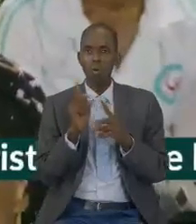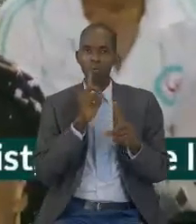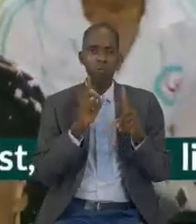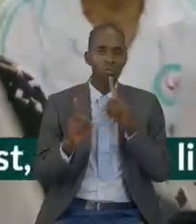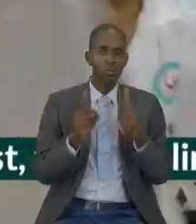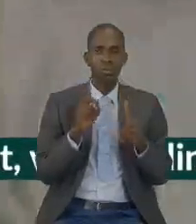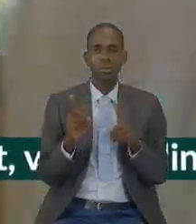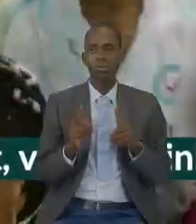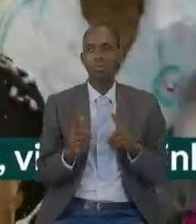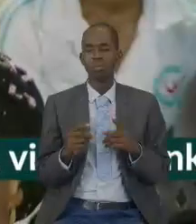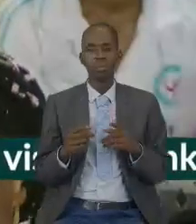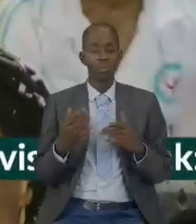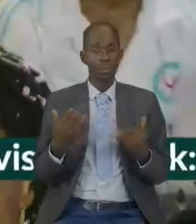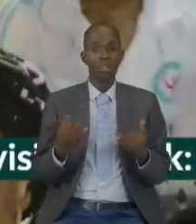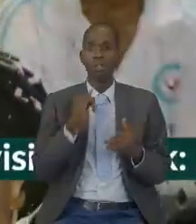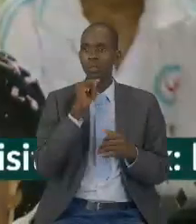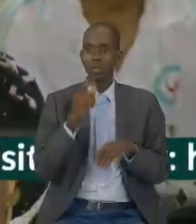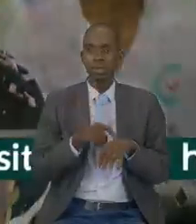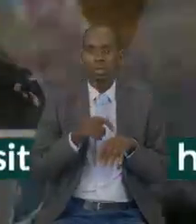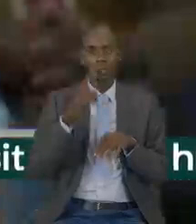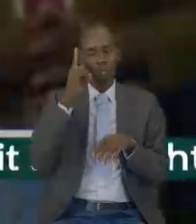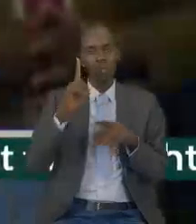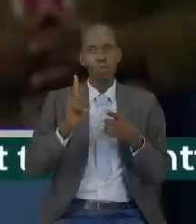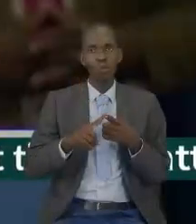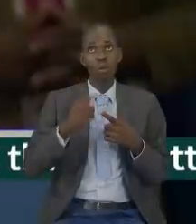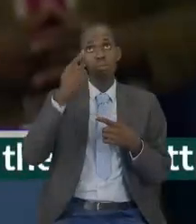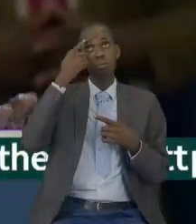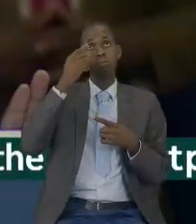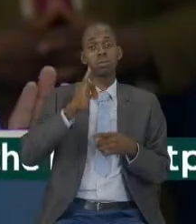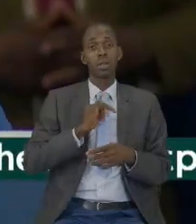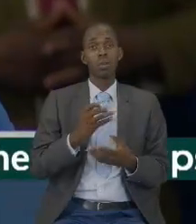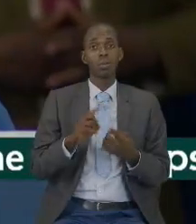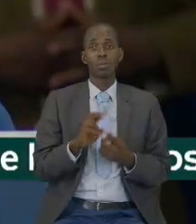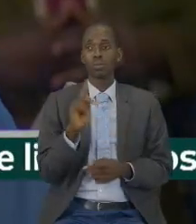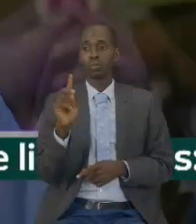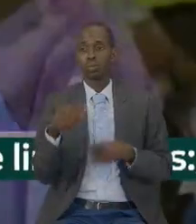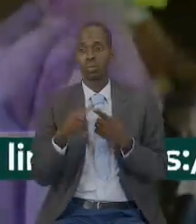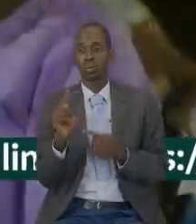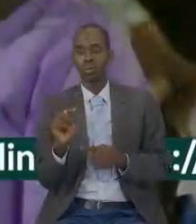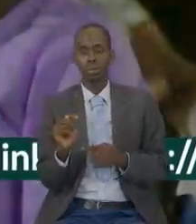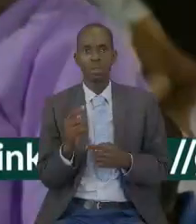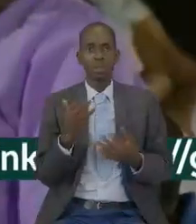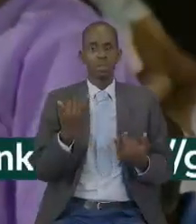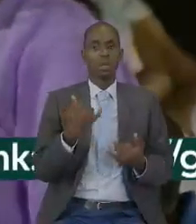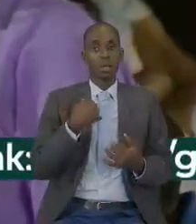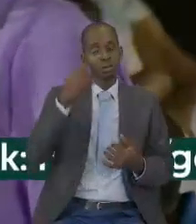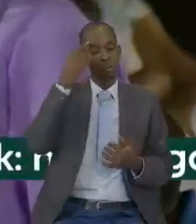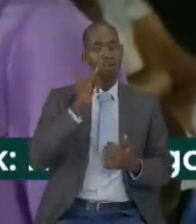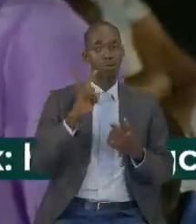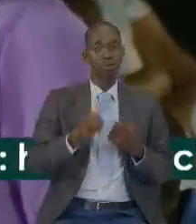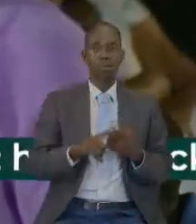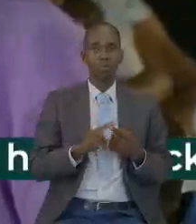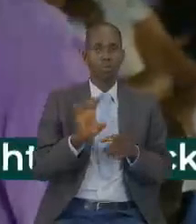up so that they will locate you? Quickly. Quickly. Quickly. Don't miss